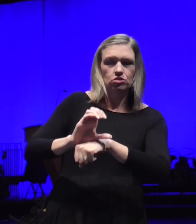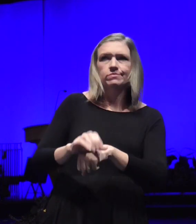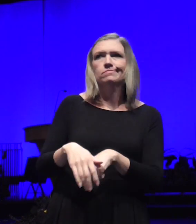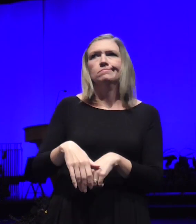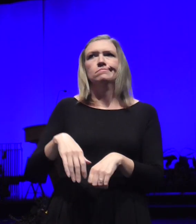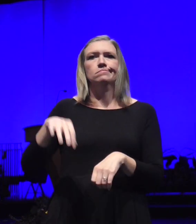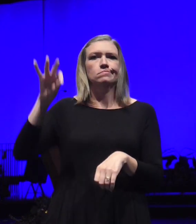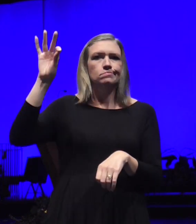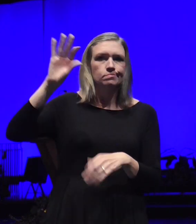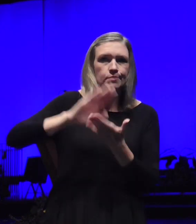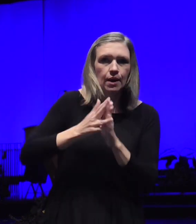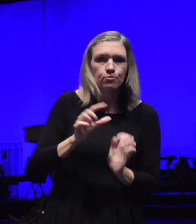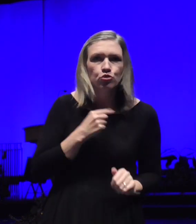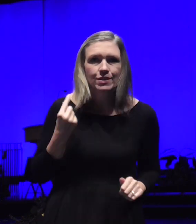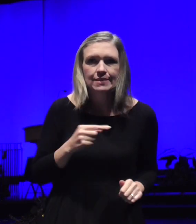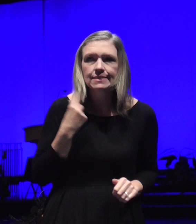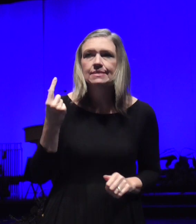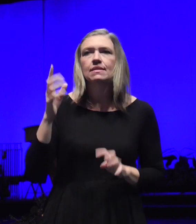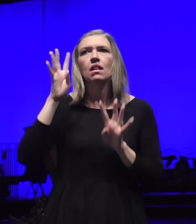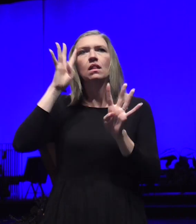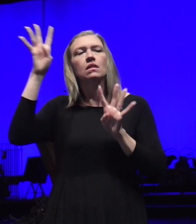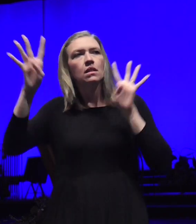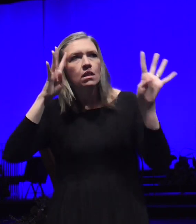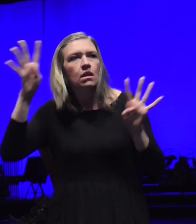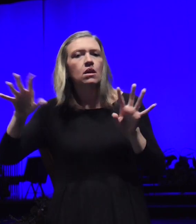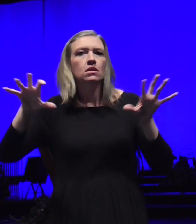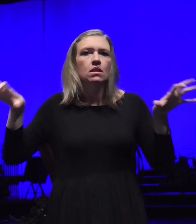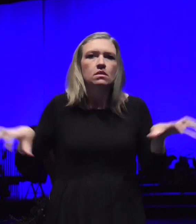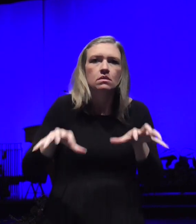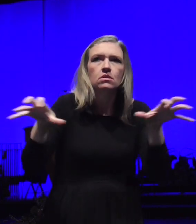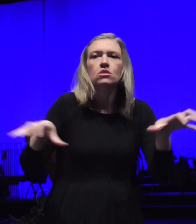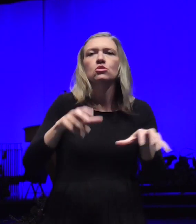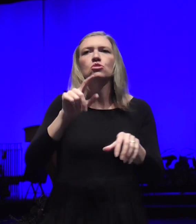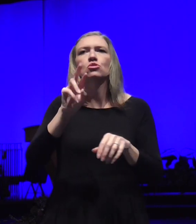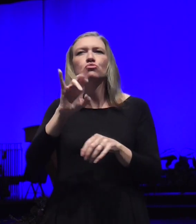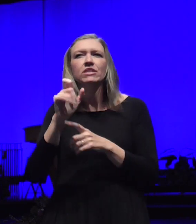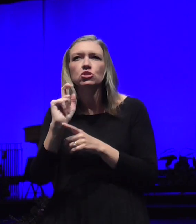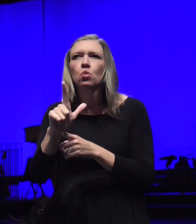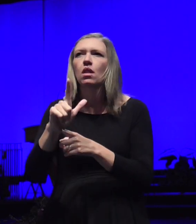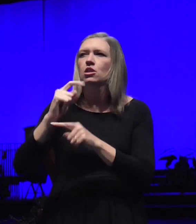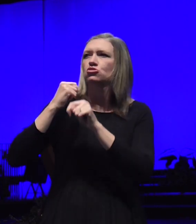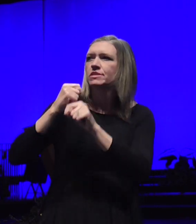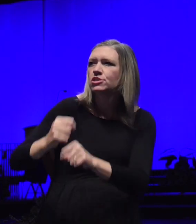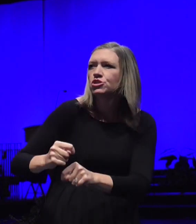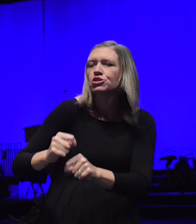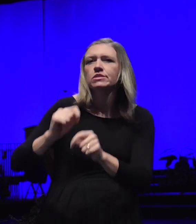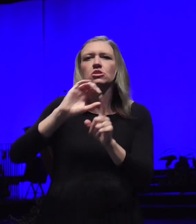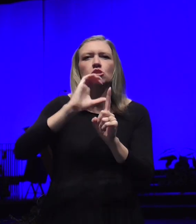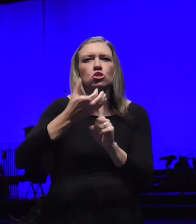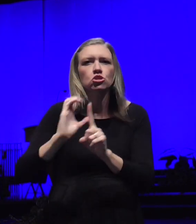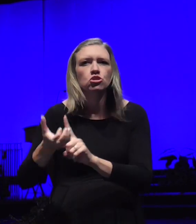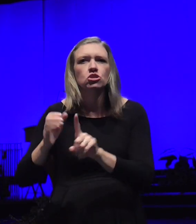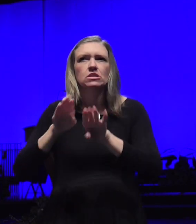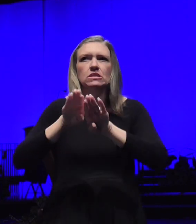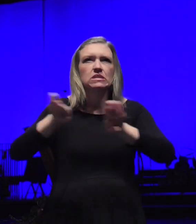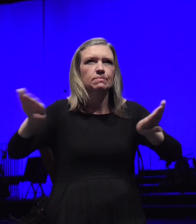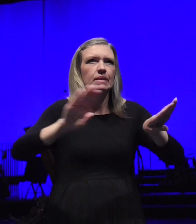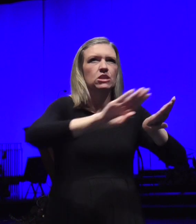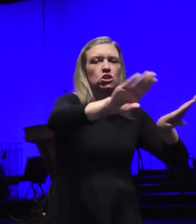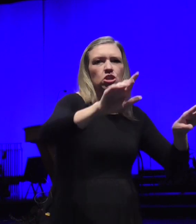priest, develop elaborate rituals and institutional cultures that splintered into